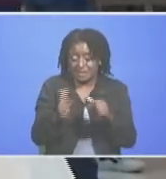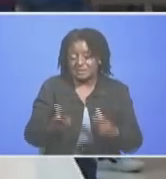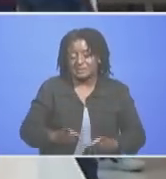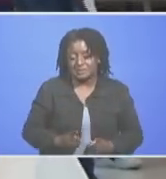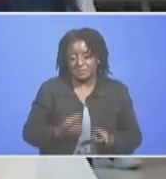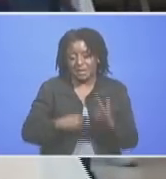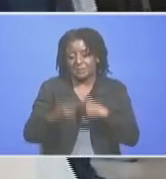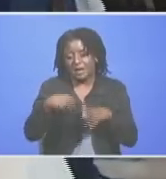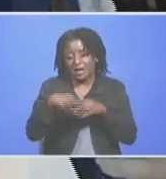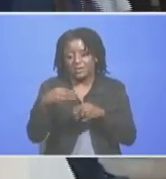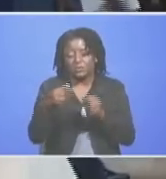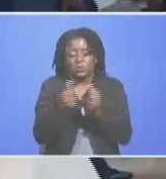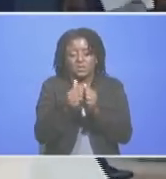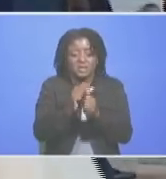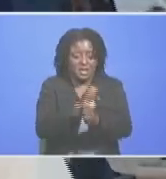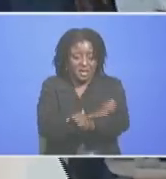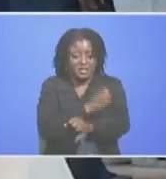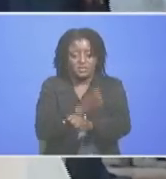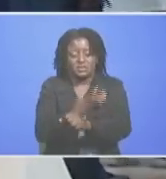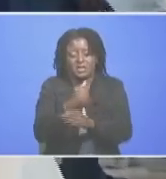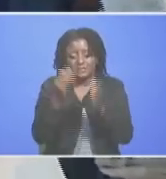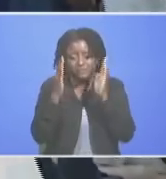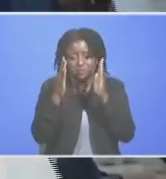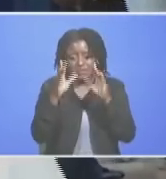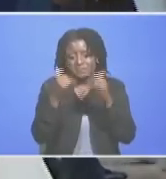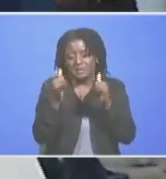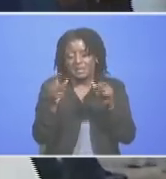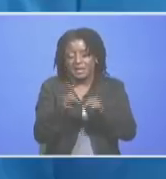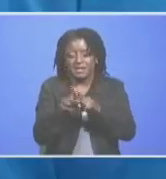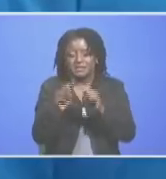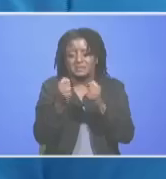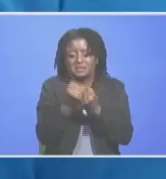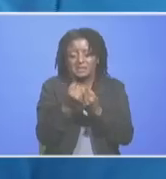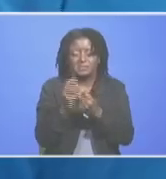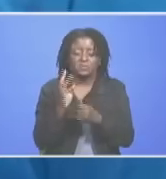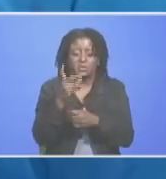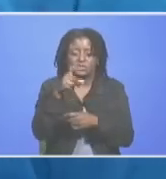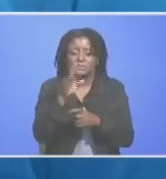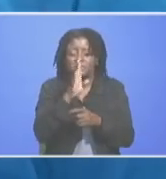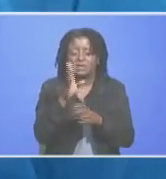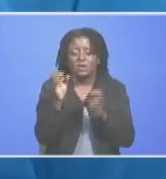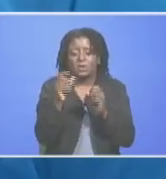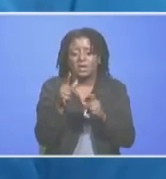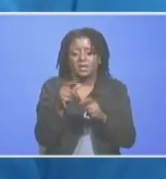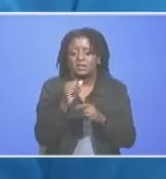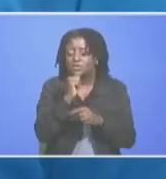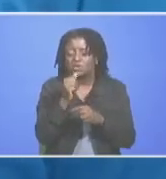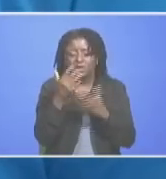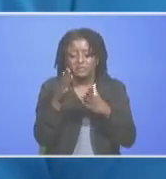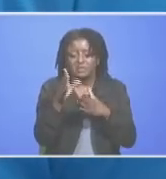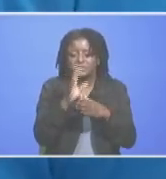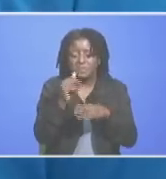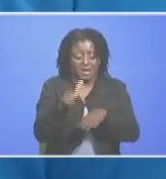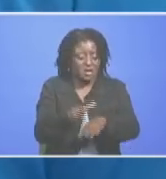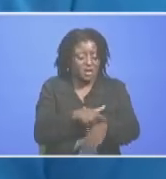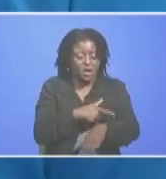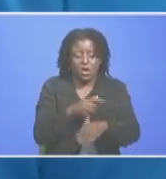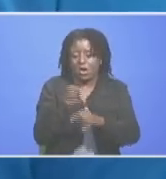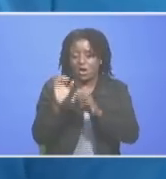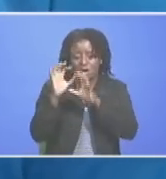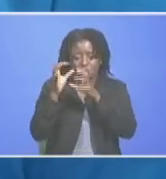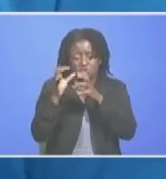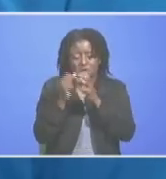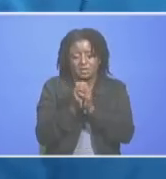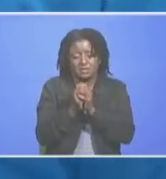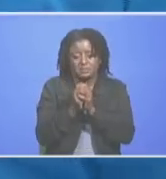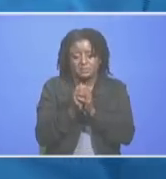energy and focus, and play as a team, and we should be okay. This is not going over by a long shot. Tomorrow, we're going to take that one, and we're going to take the